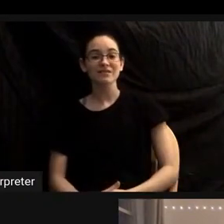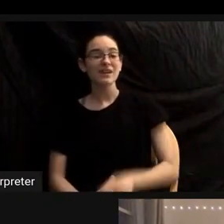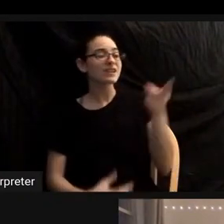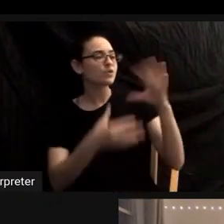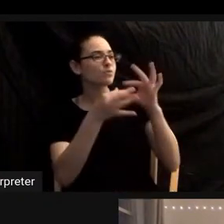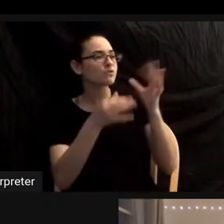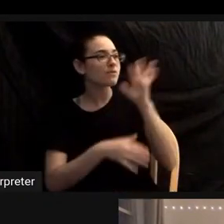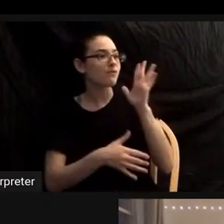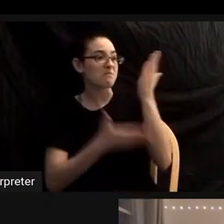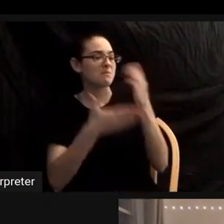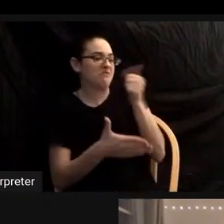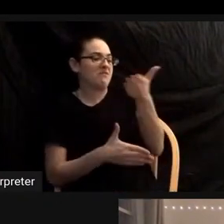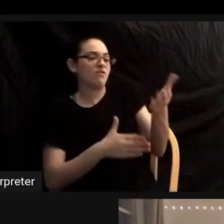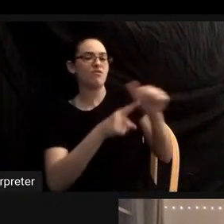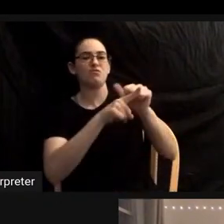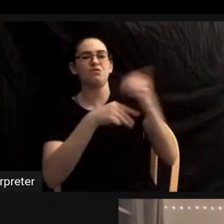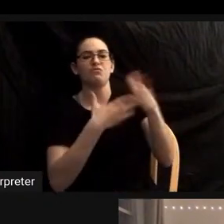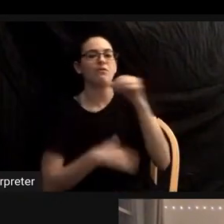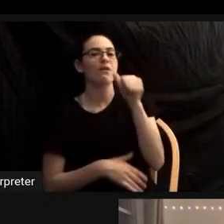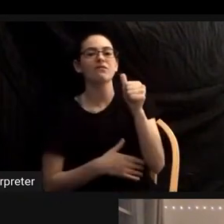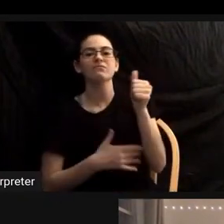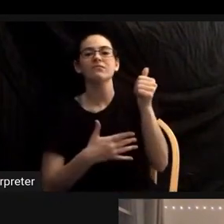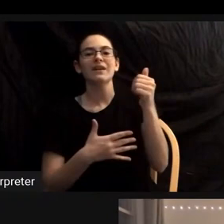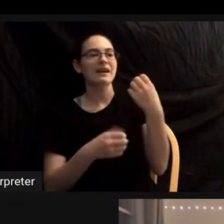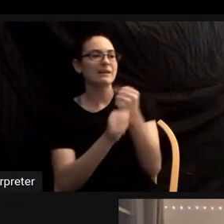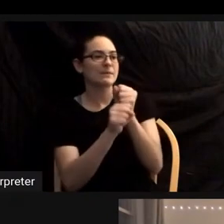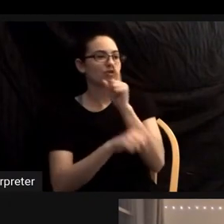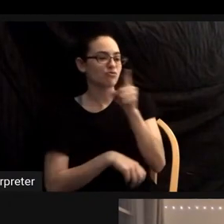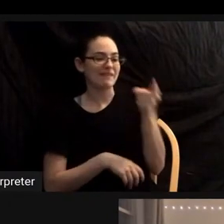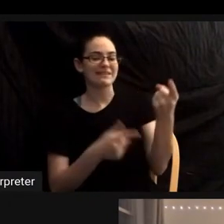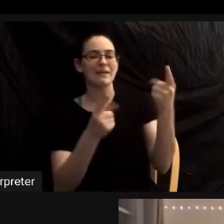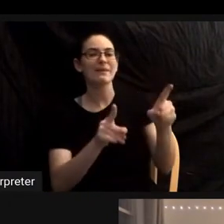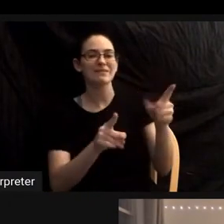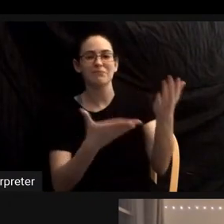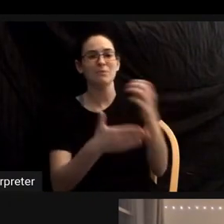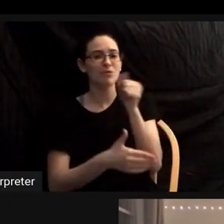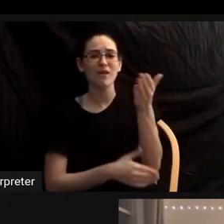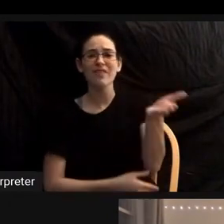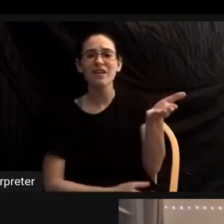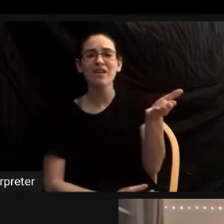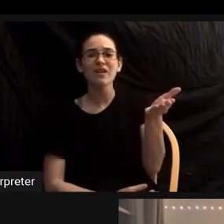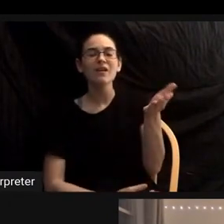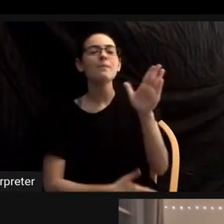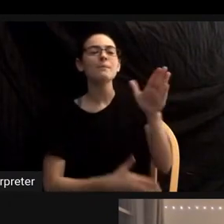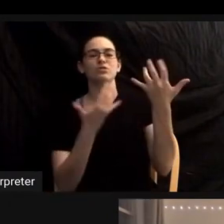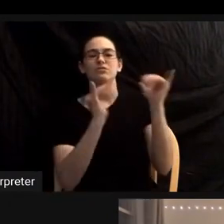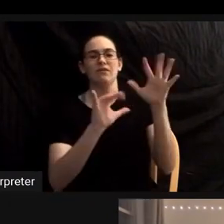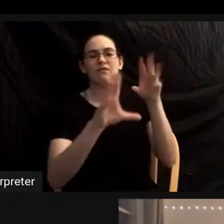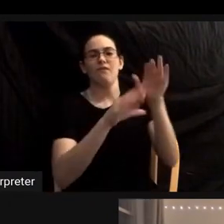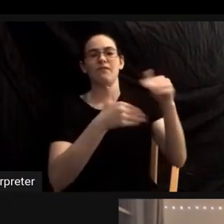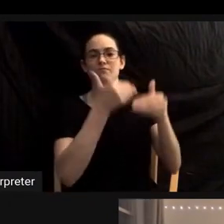in the room at all, mm-hmm. you know, and making sure that there is a that even within